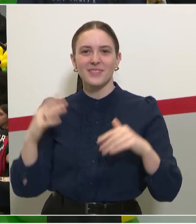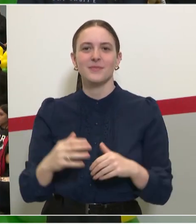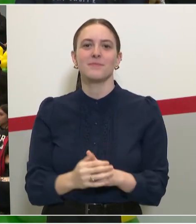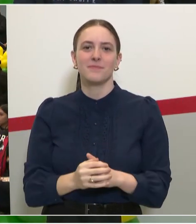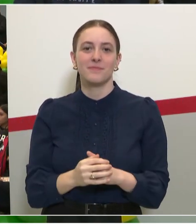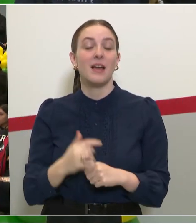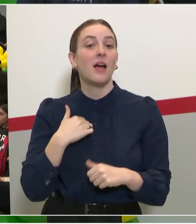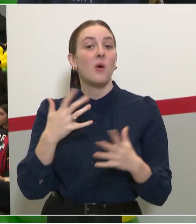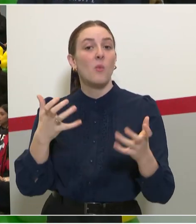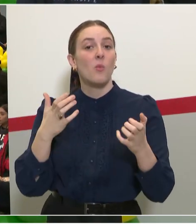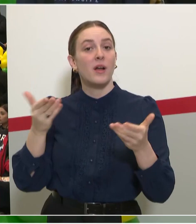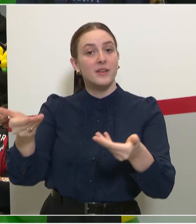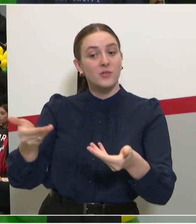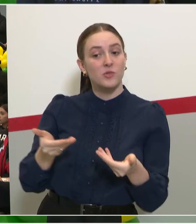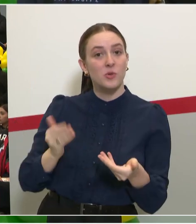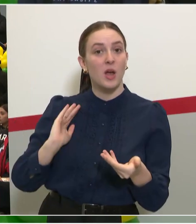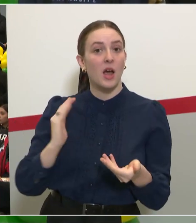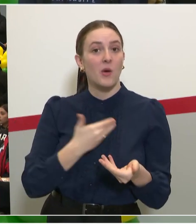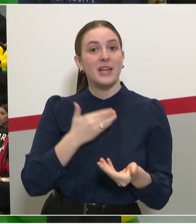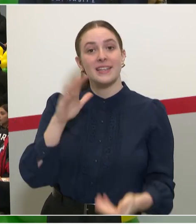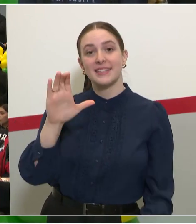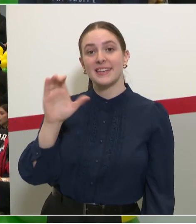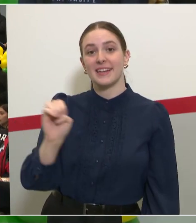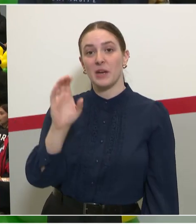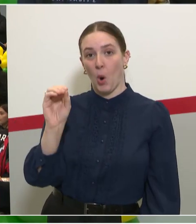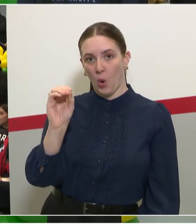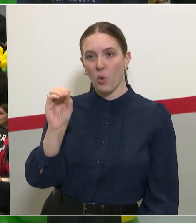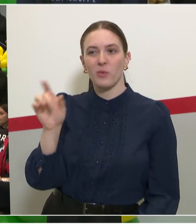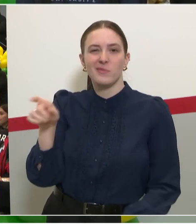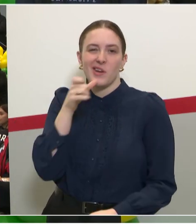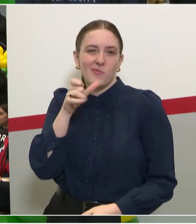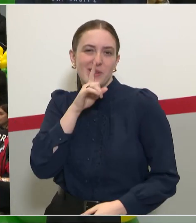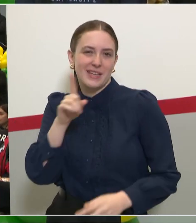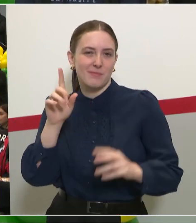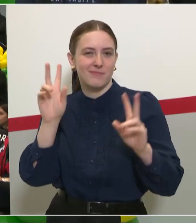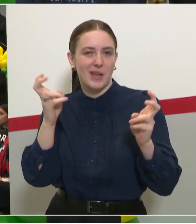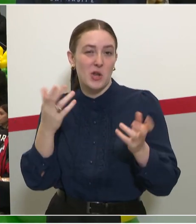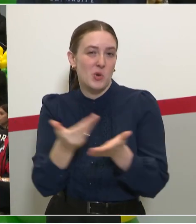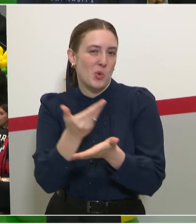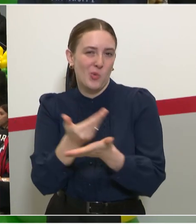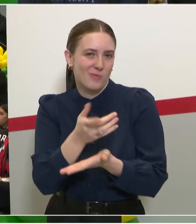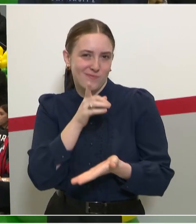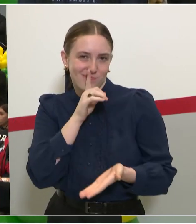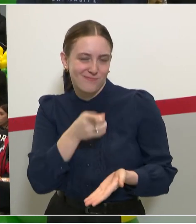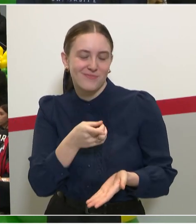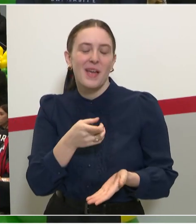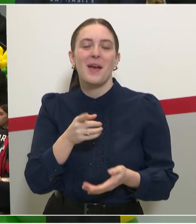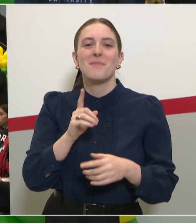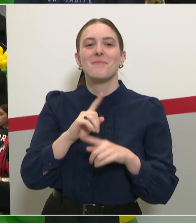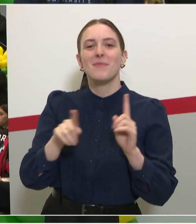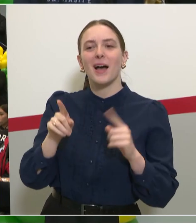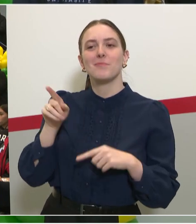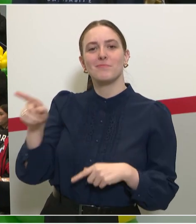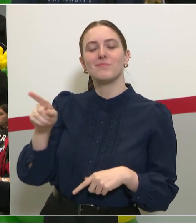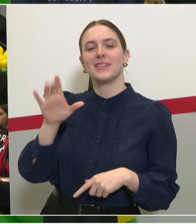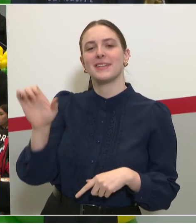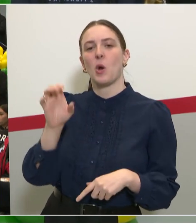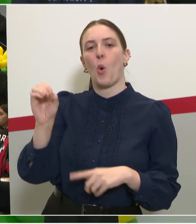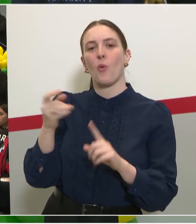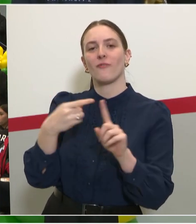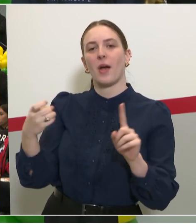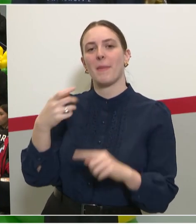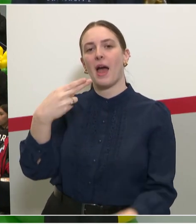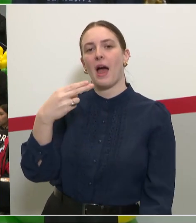I want to introduce our CEO, our not-so-new CEO of Howard University Hospital. I want to give